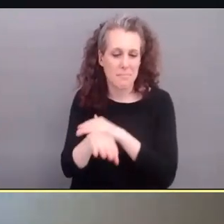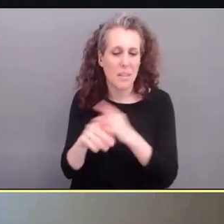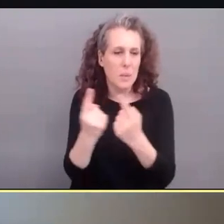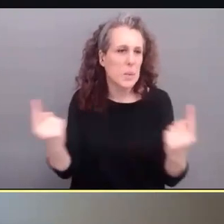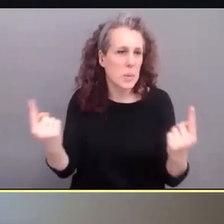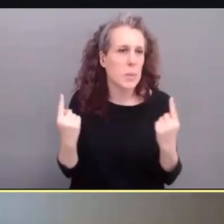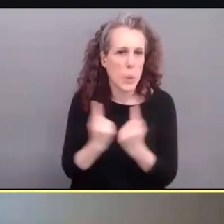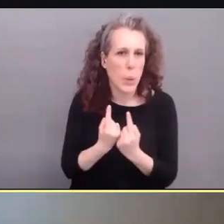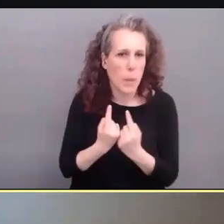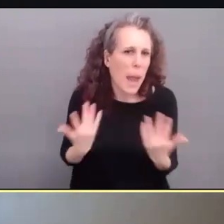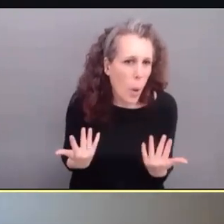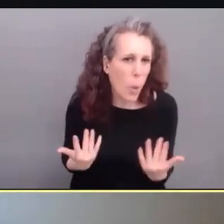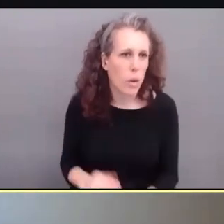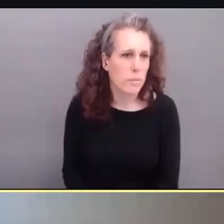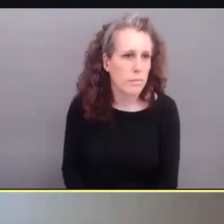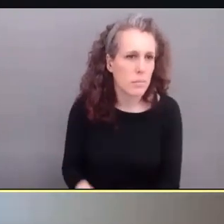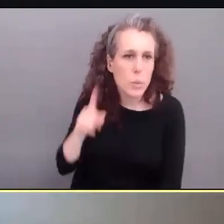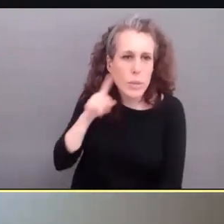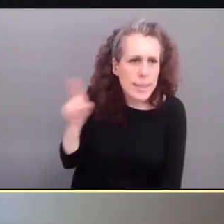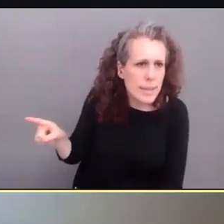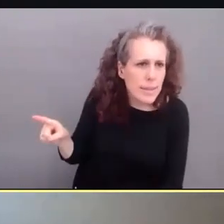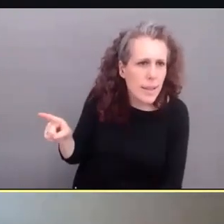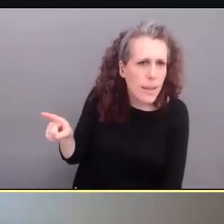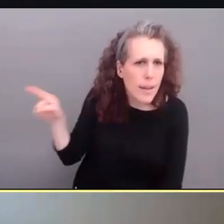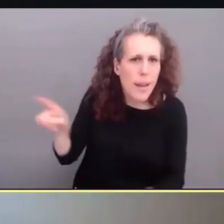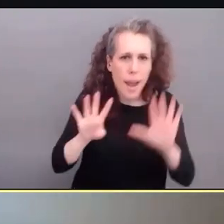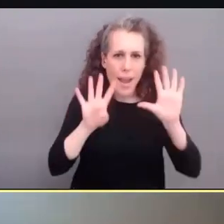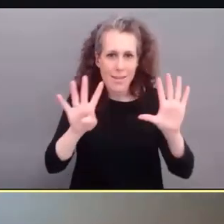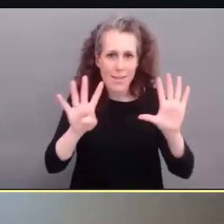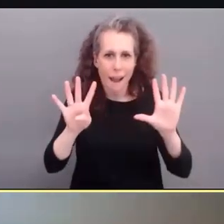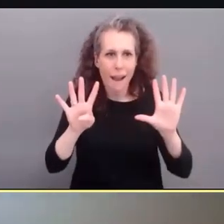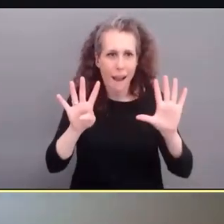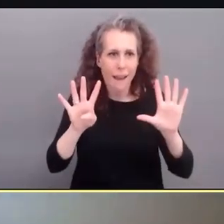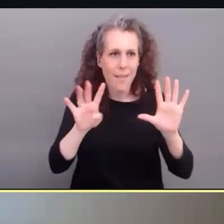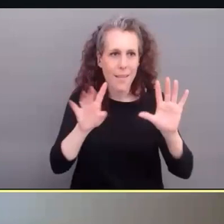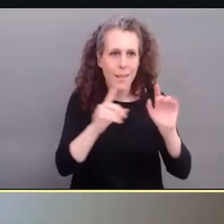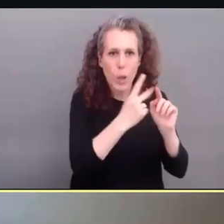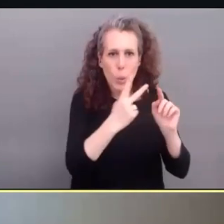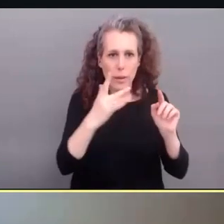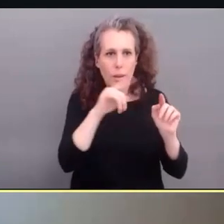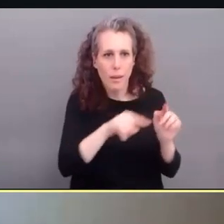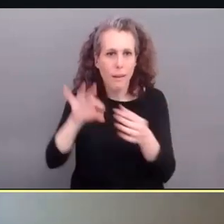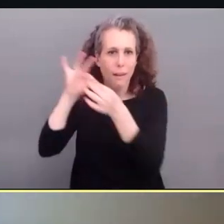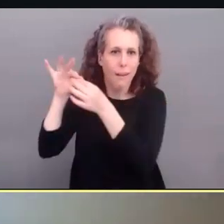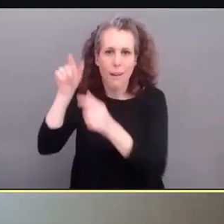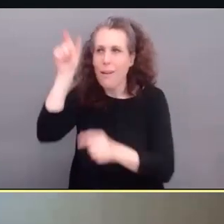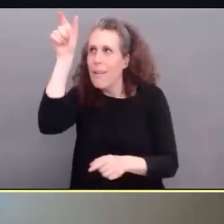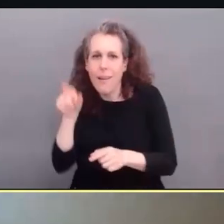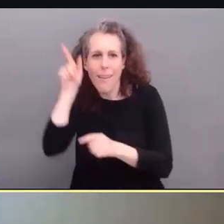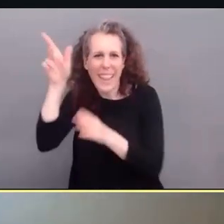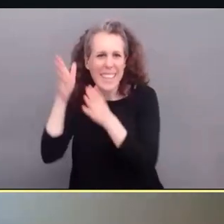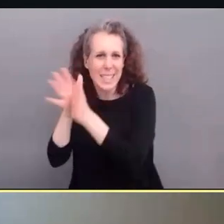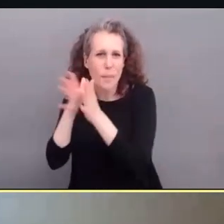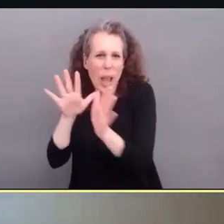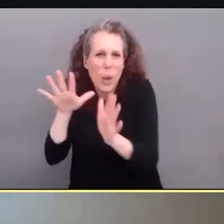Again, 9, 10 keys that sort of explain what happens in